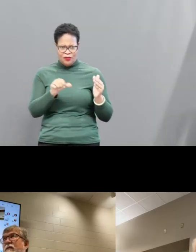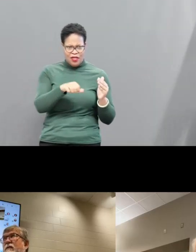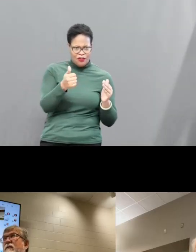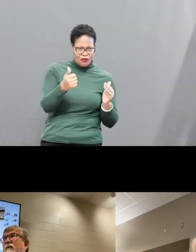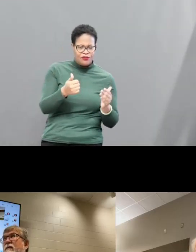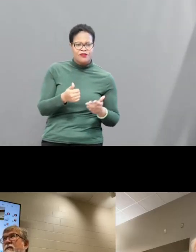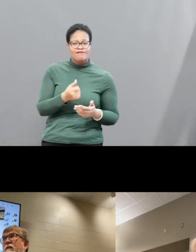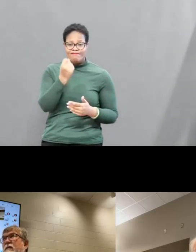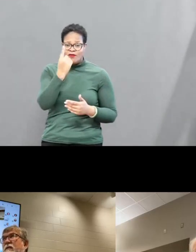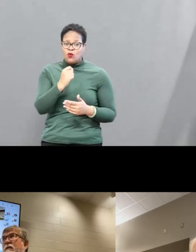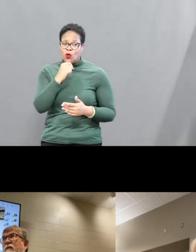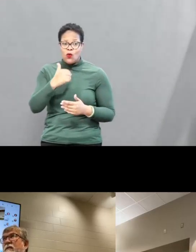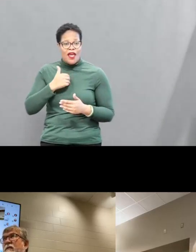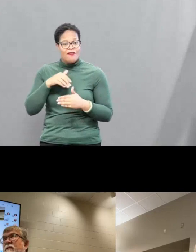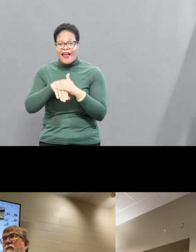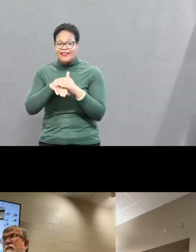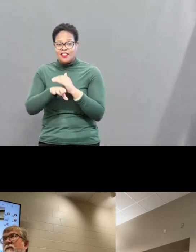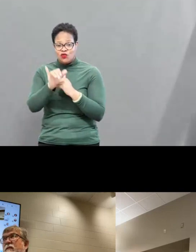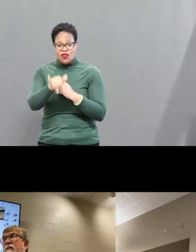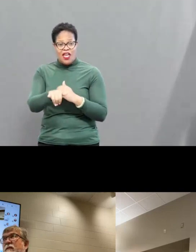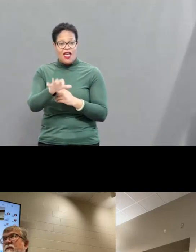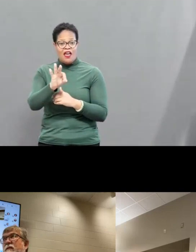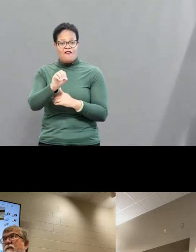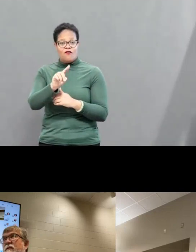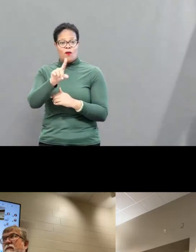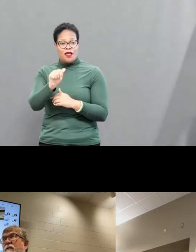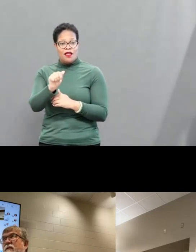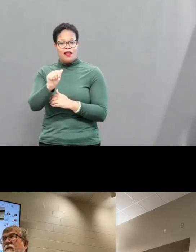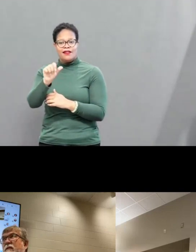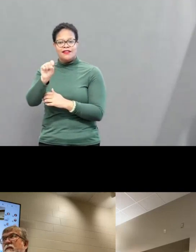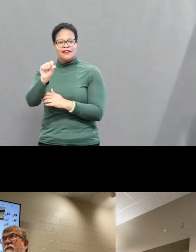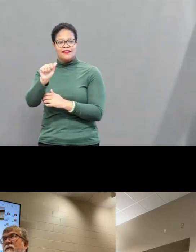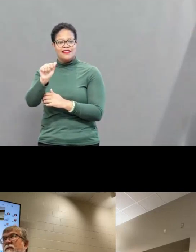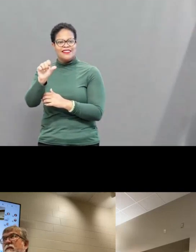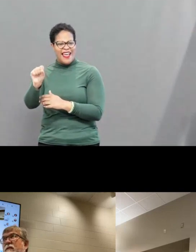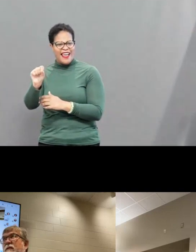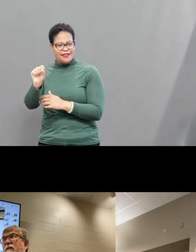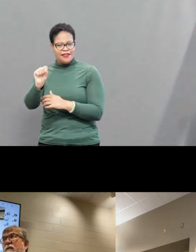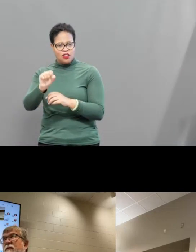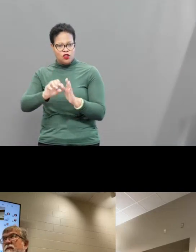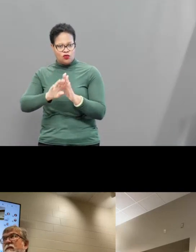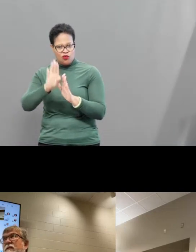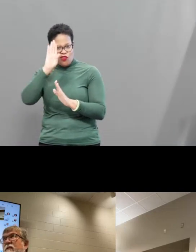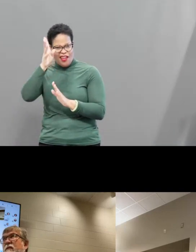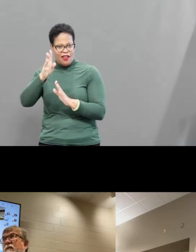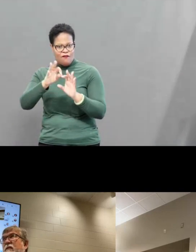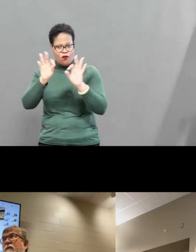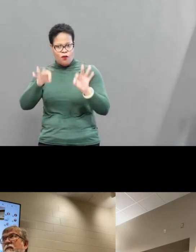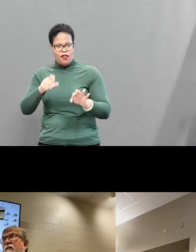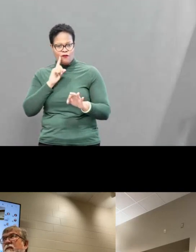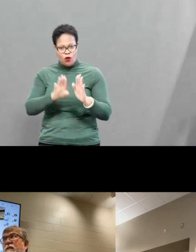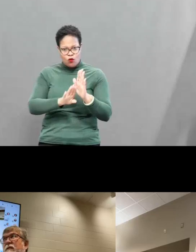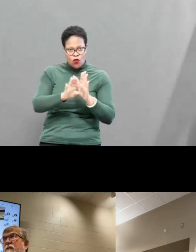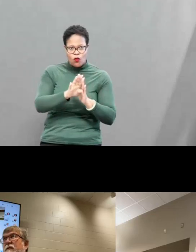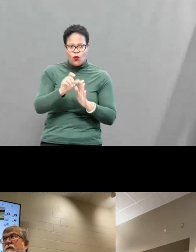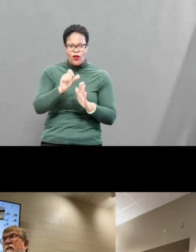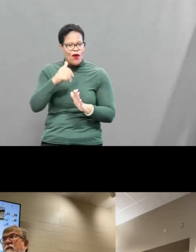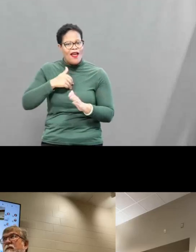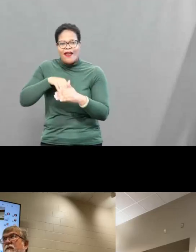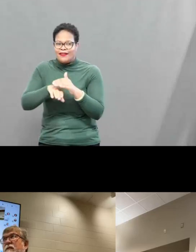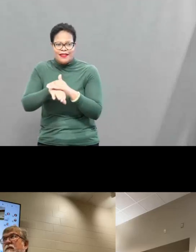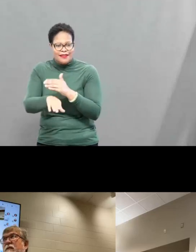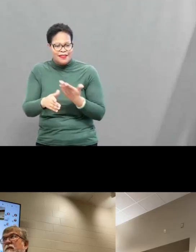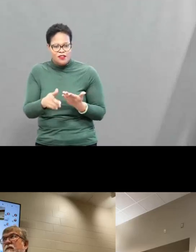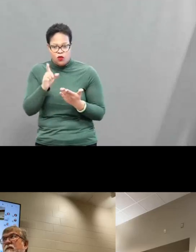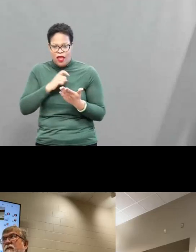have access to that formula that SAS has created to do that growth rate and the proficiency rate.